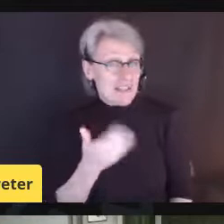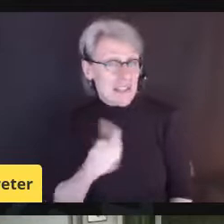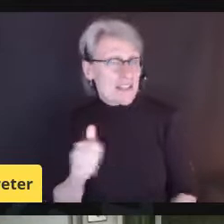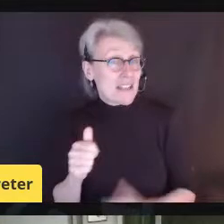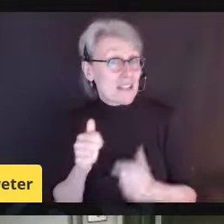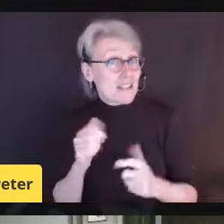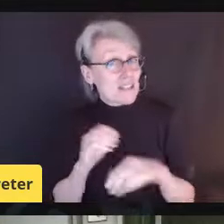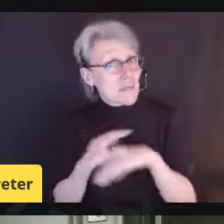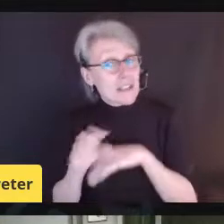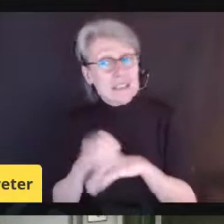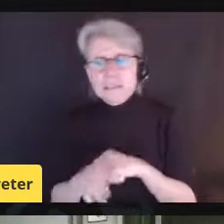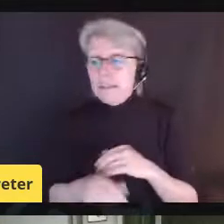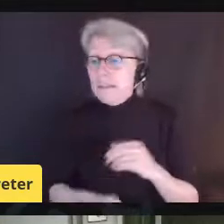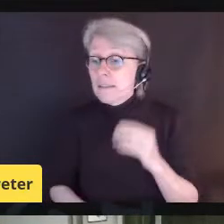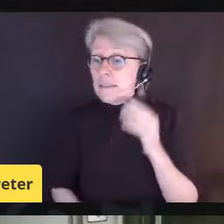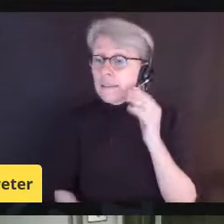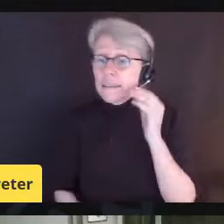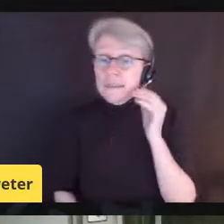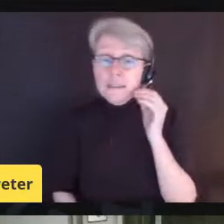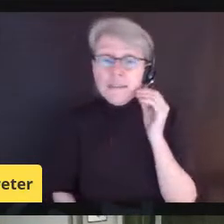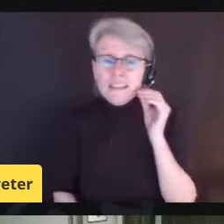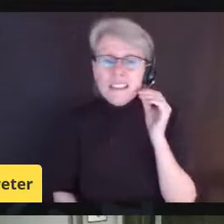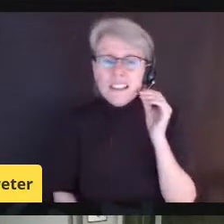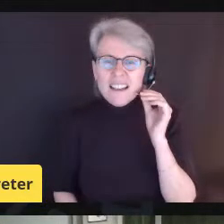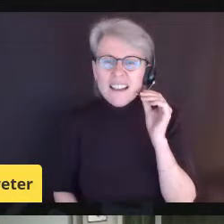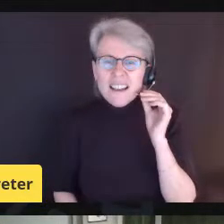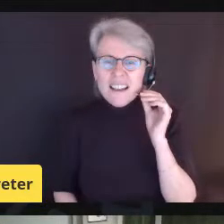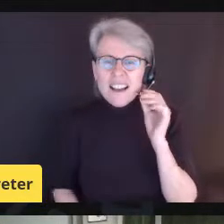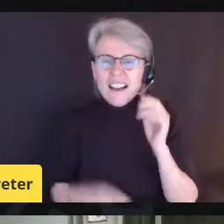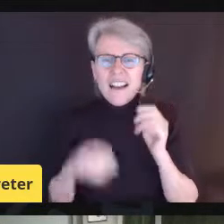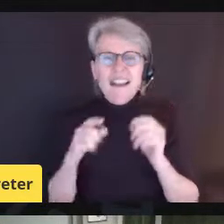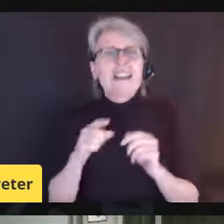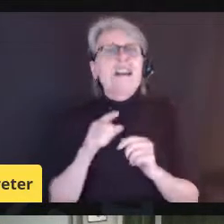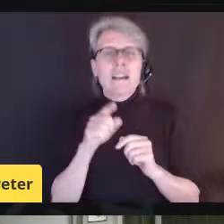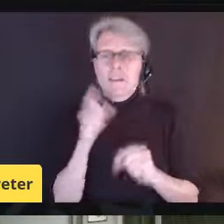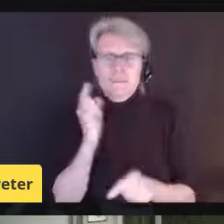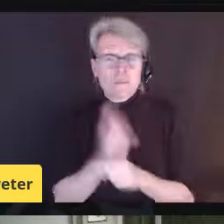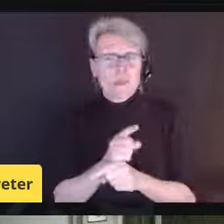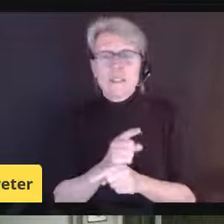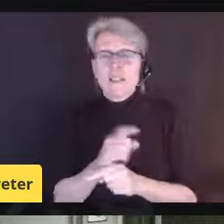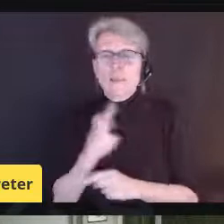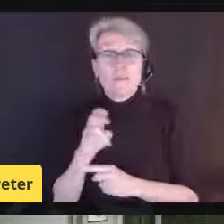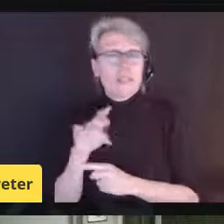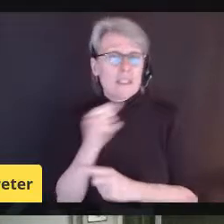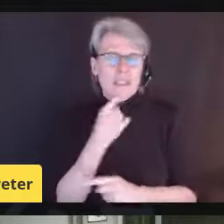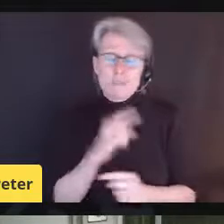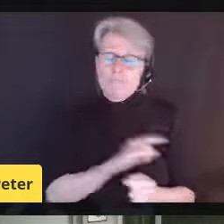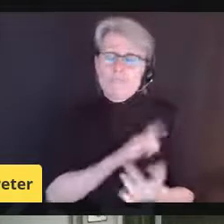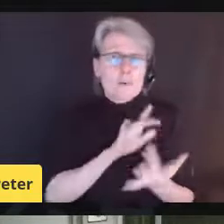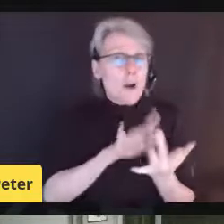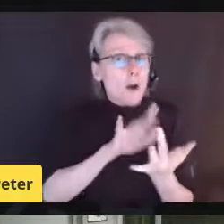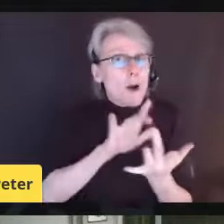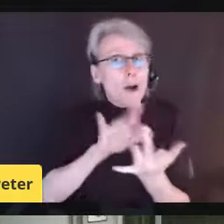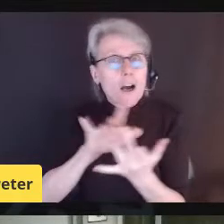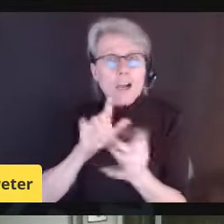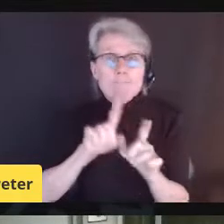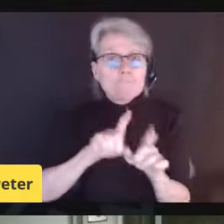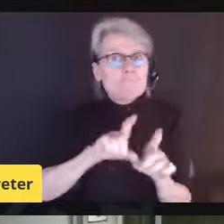I would say the same thing that Vienna and Athena said. Contact people, ask as many questions as you possibly